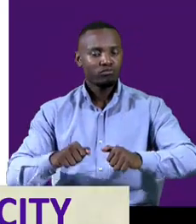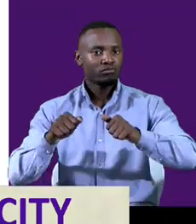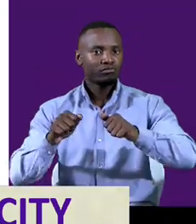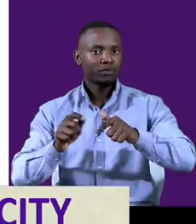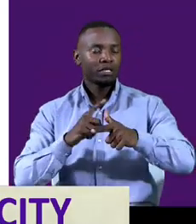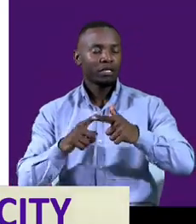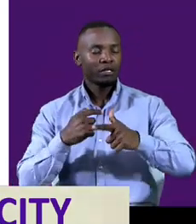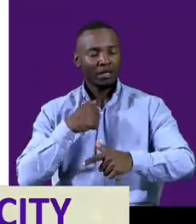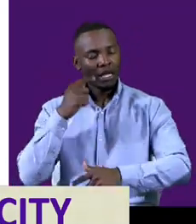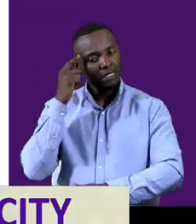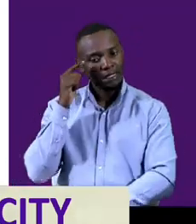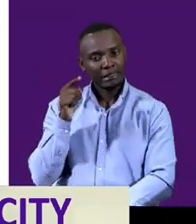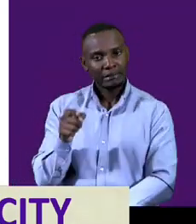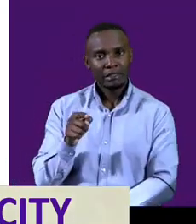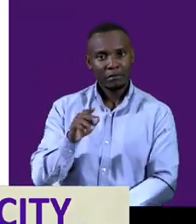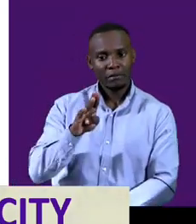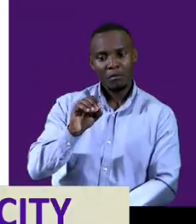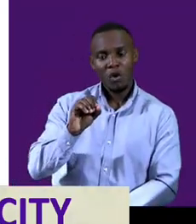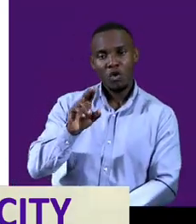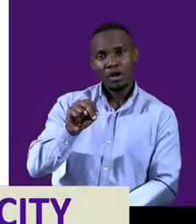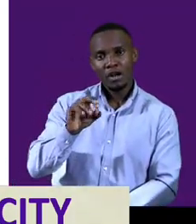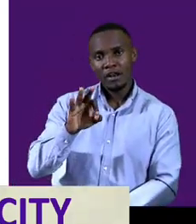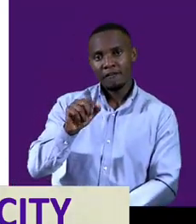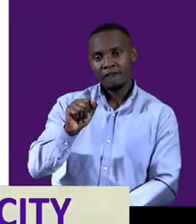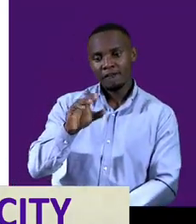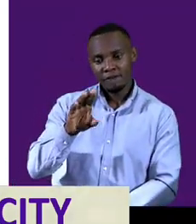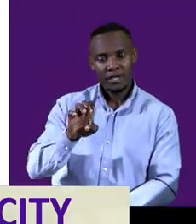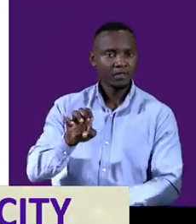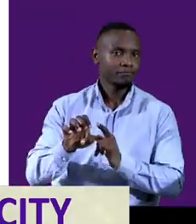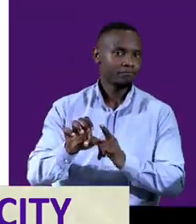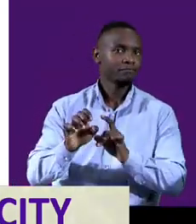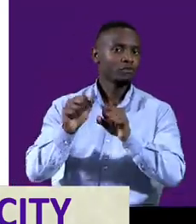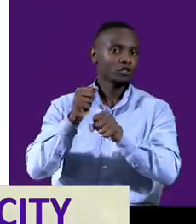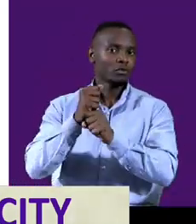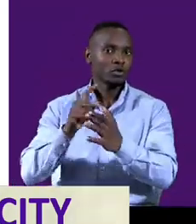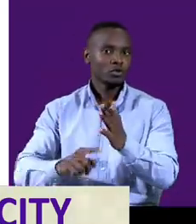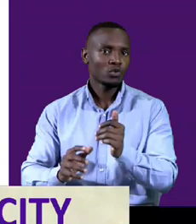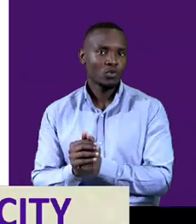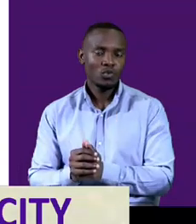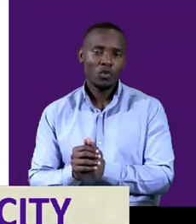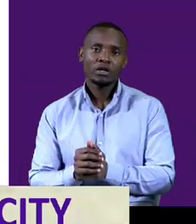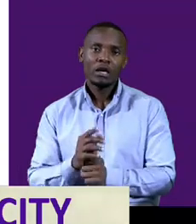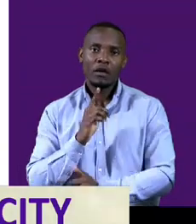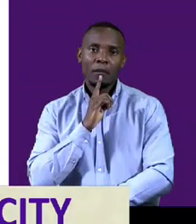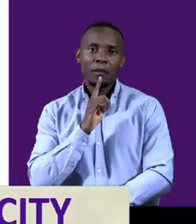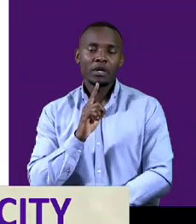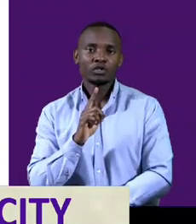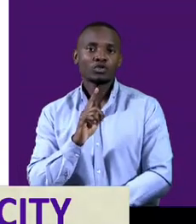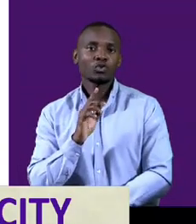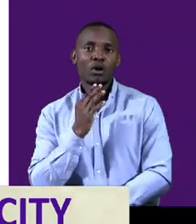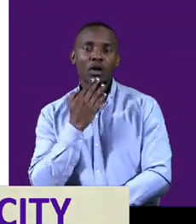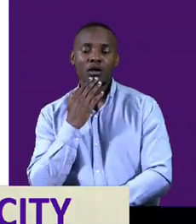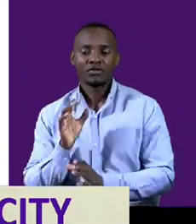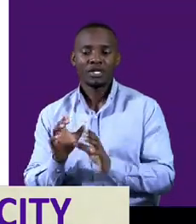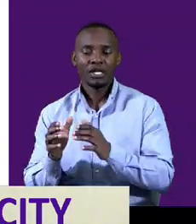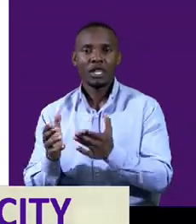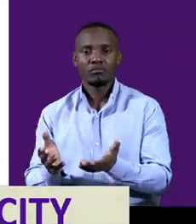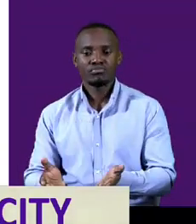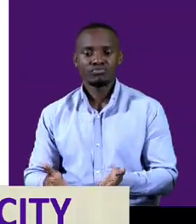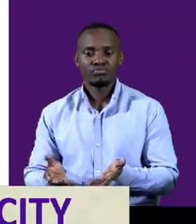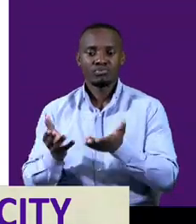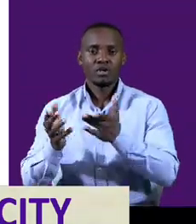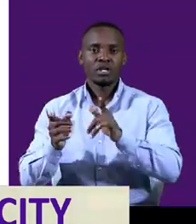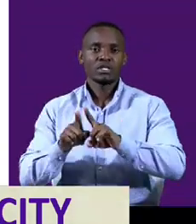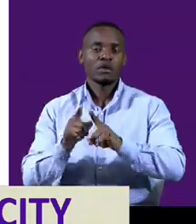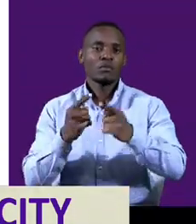think Boniface Ambani is the right man to make sure that AFC Leopards thrives and wins the league. It has